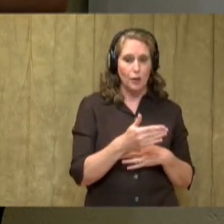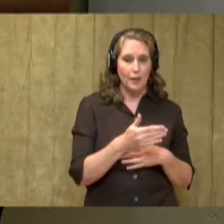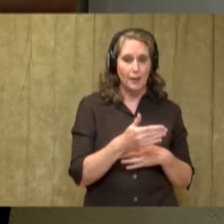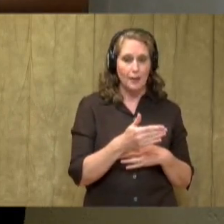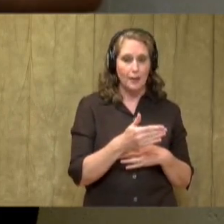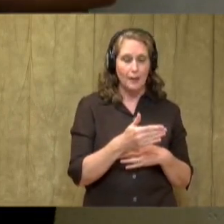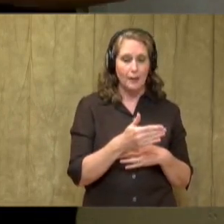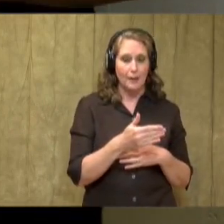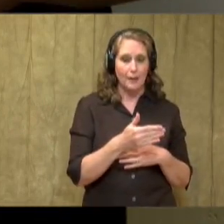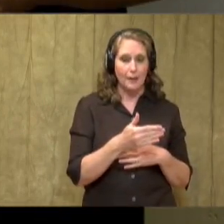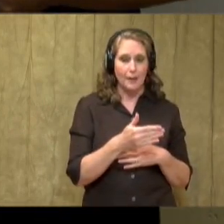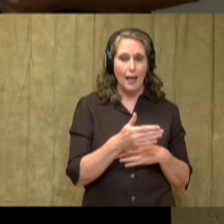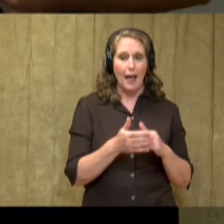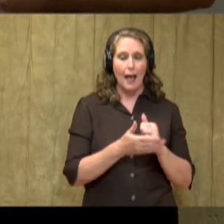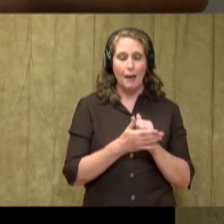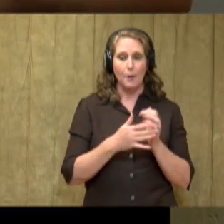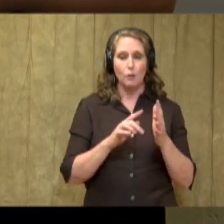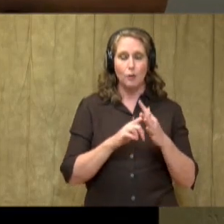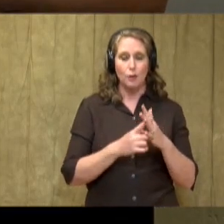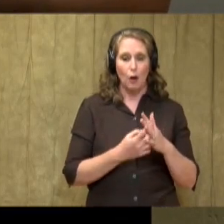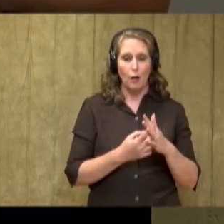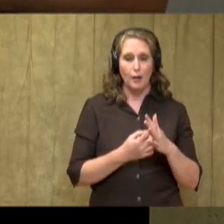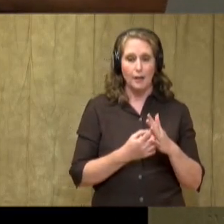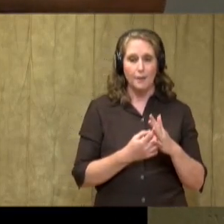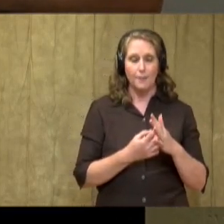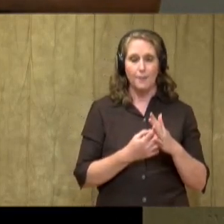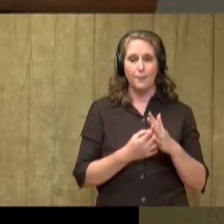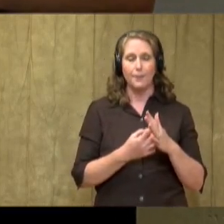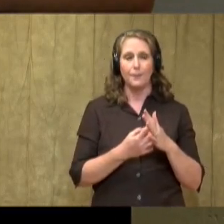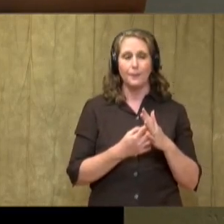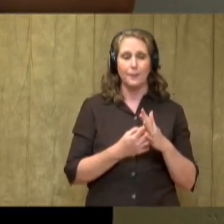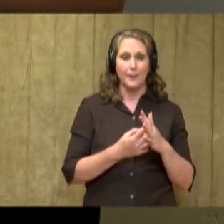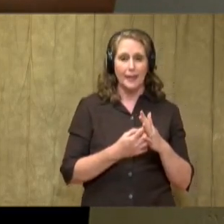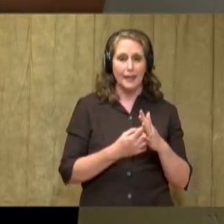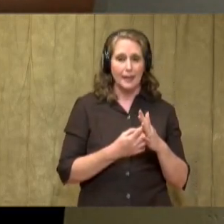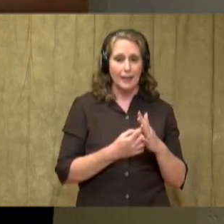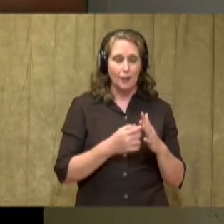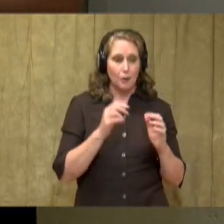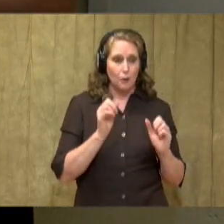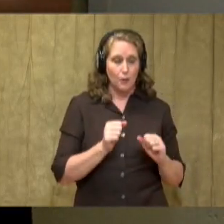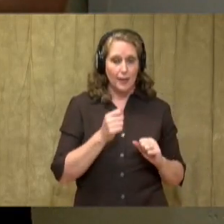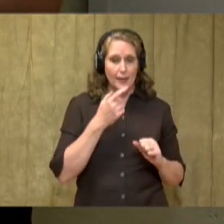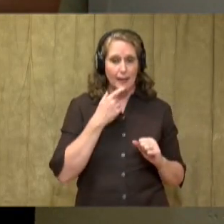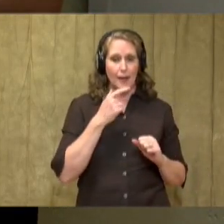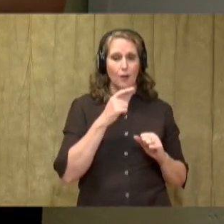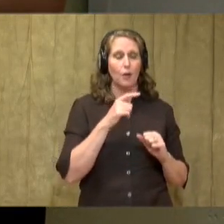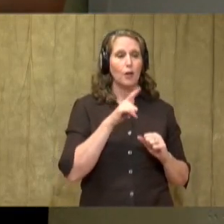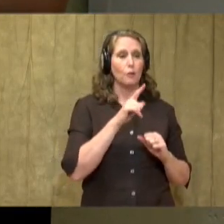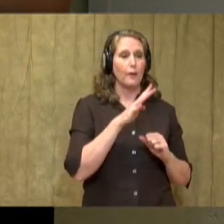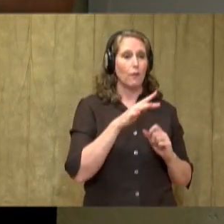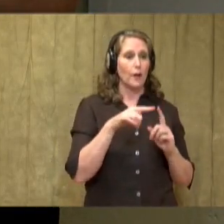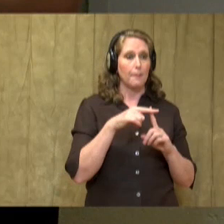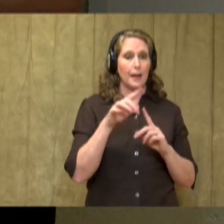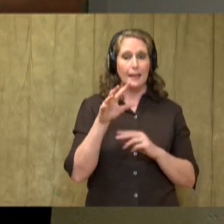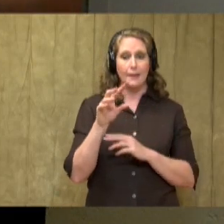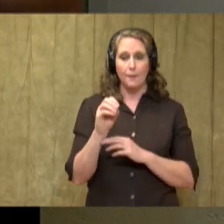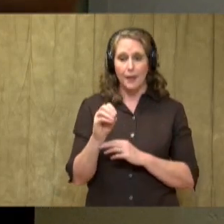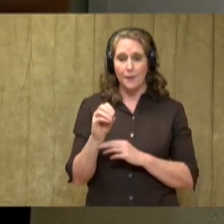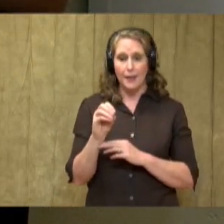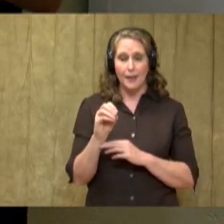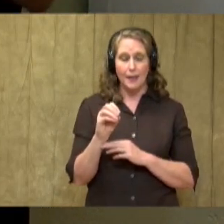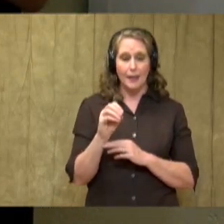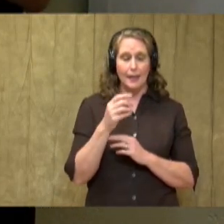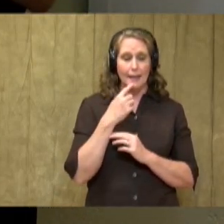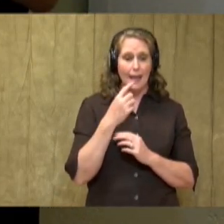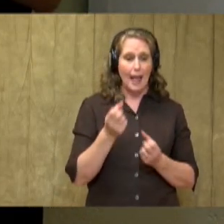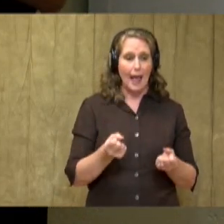Okay, I'll help you start this equation. You can do 24 plus 50 because they're